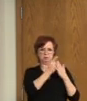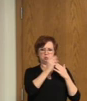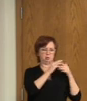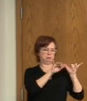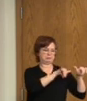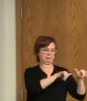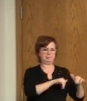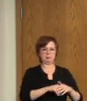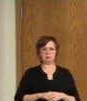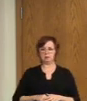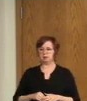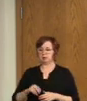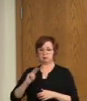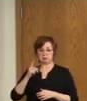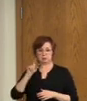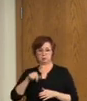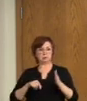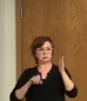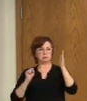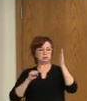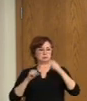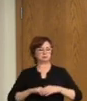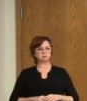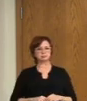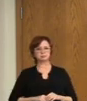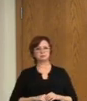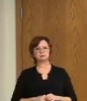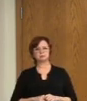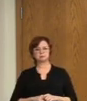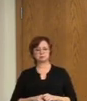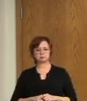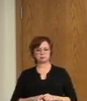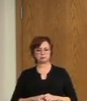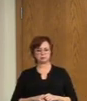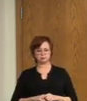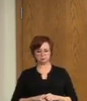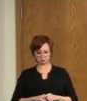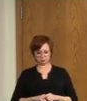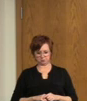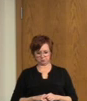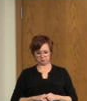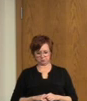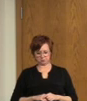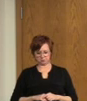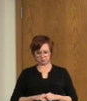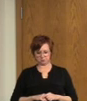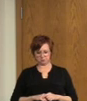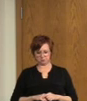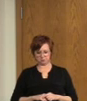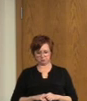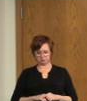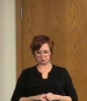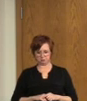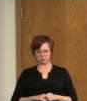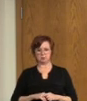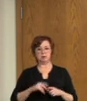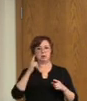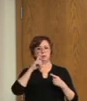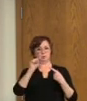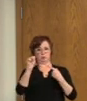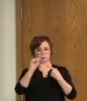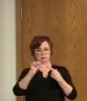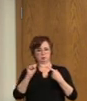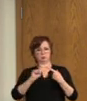have a follow-up question, Nathaniel? Yes. So in Saskatoon, there's been outbreaks in the